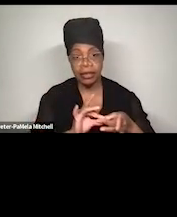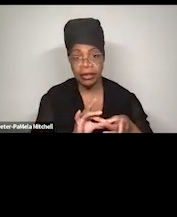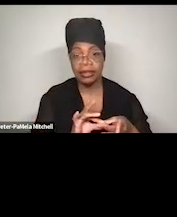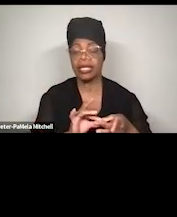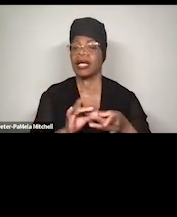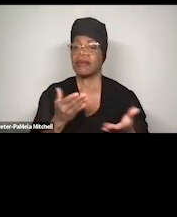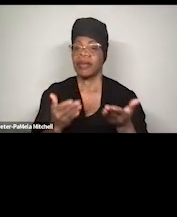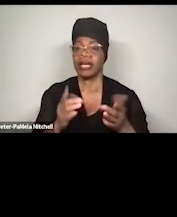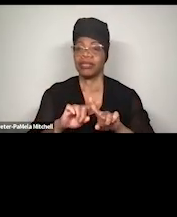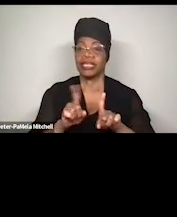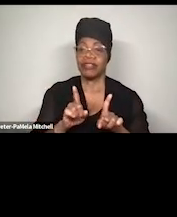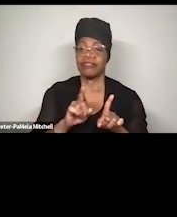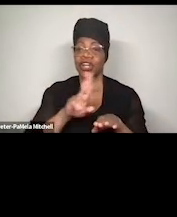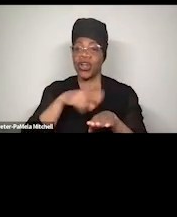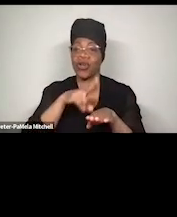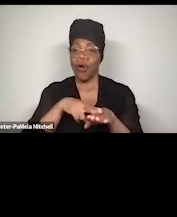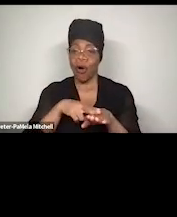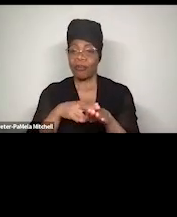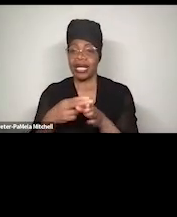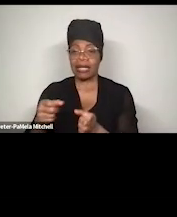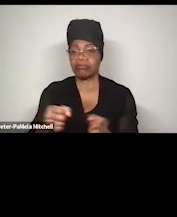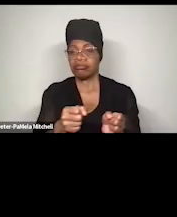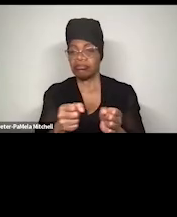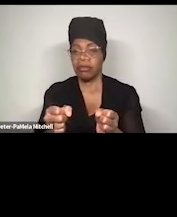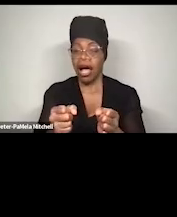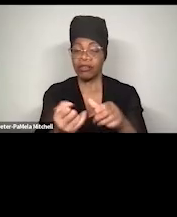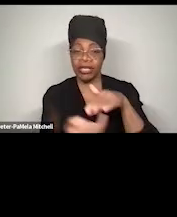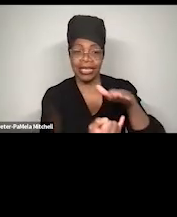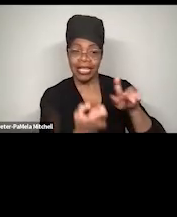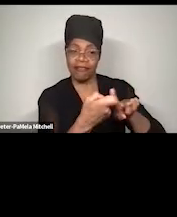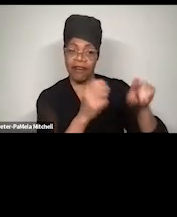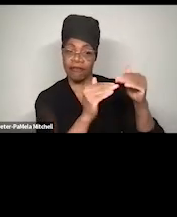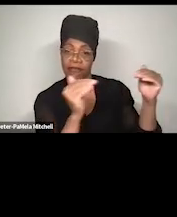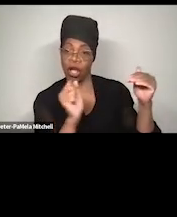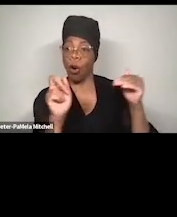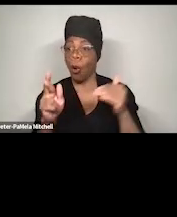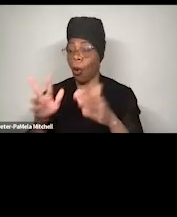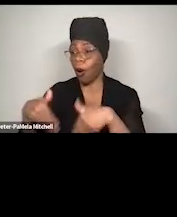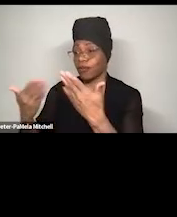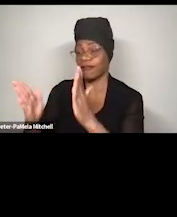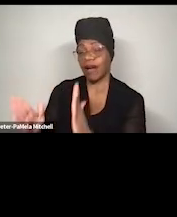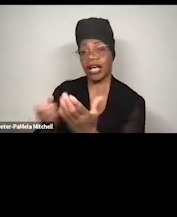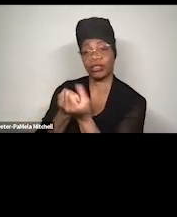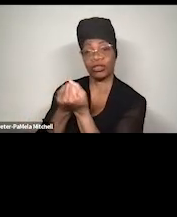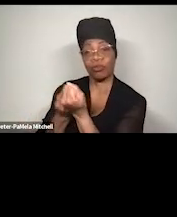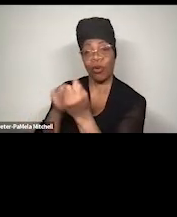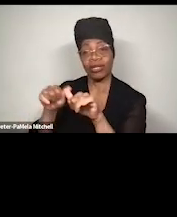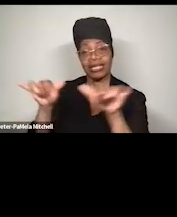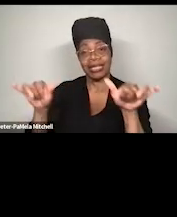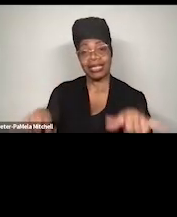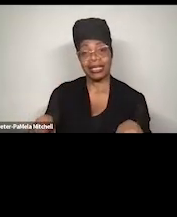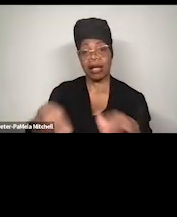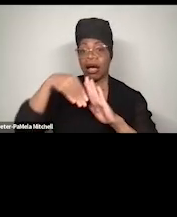how they have normally navigated. They start to isolate from peers or even their providers or support systems. A decline in